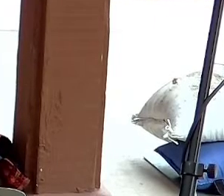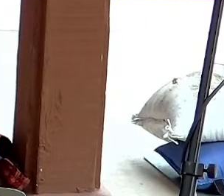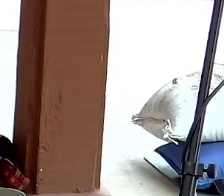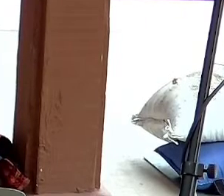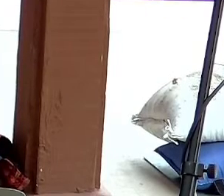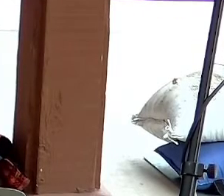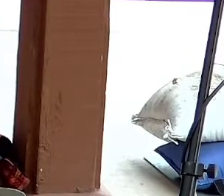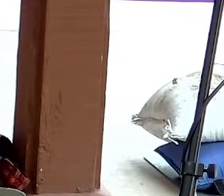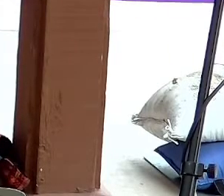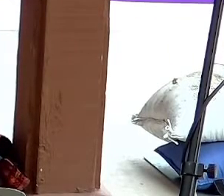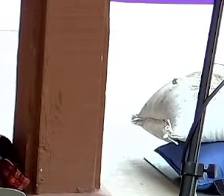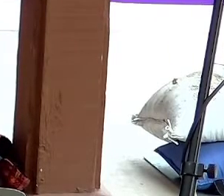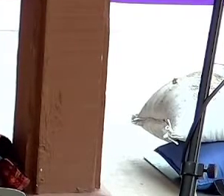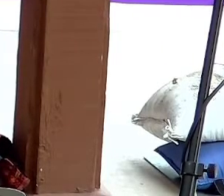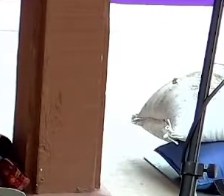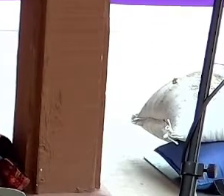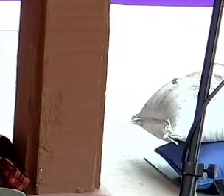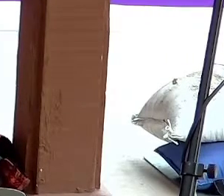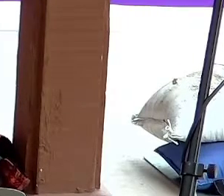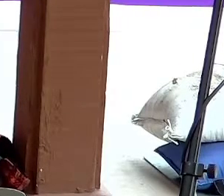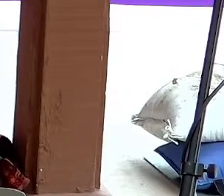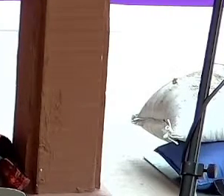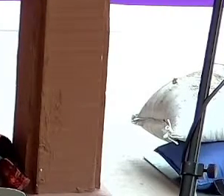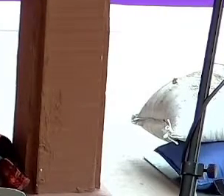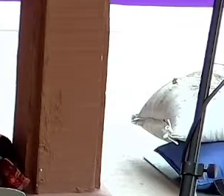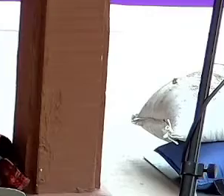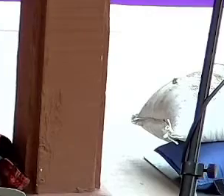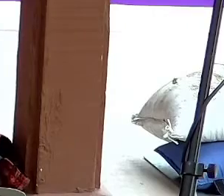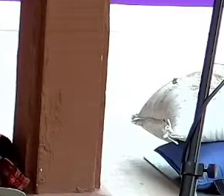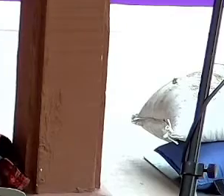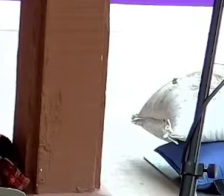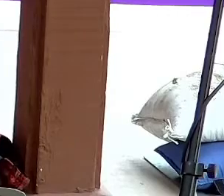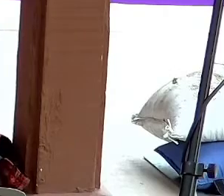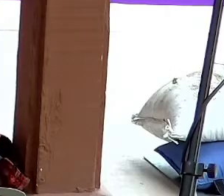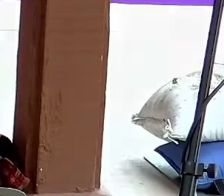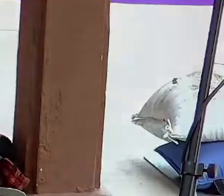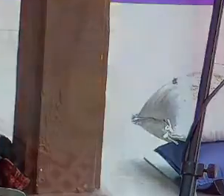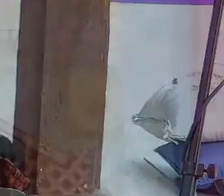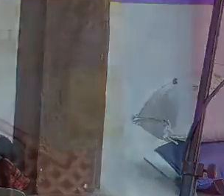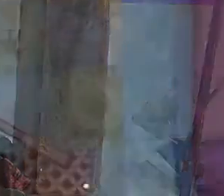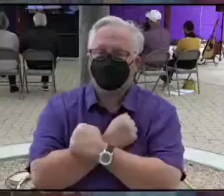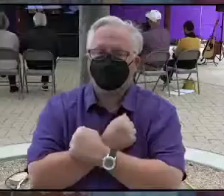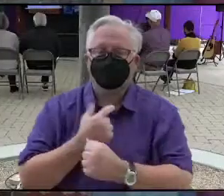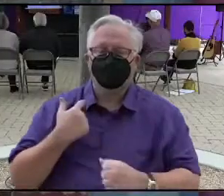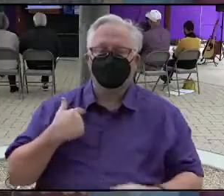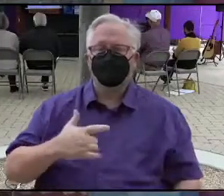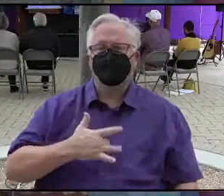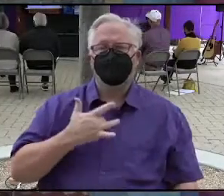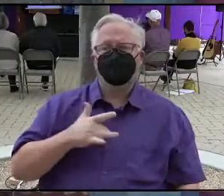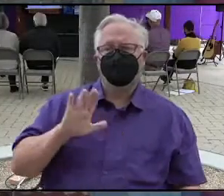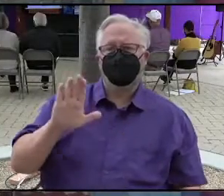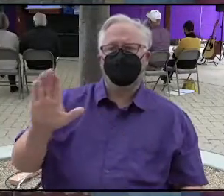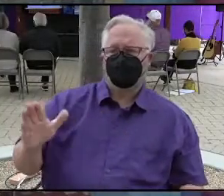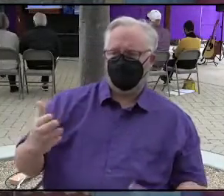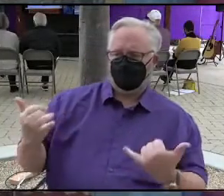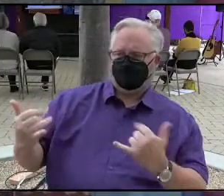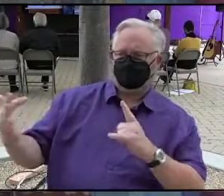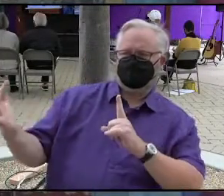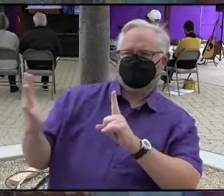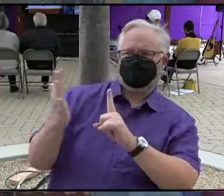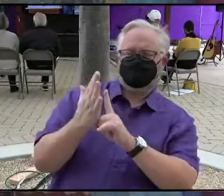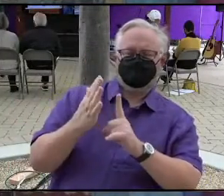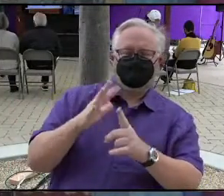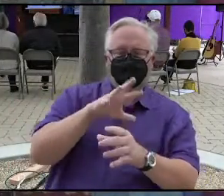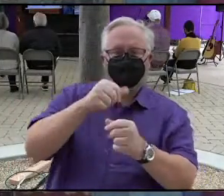Spirit of life and love, Spirit of life and love, we feel your presence in